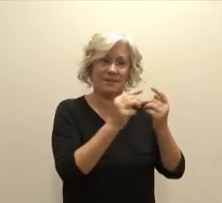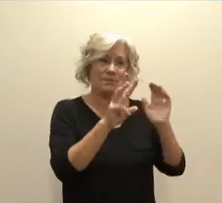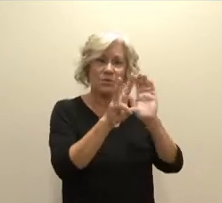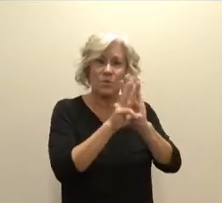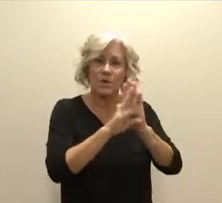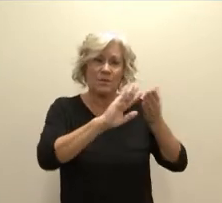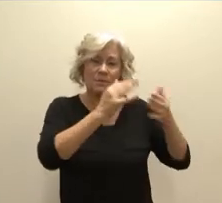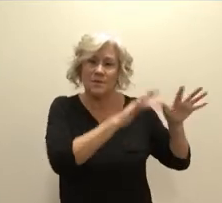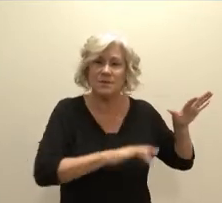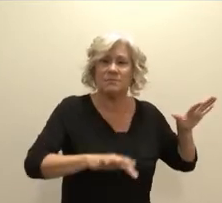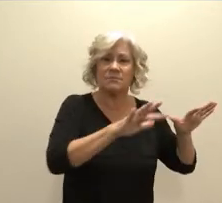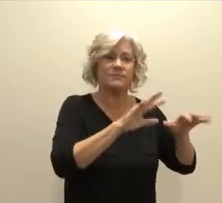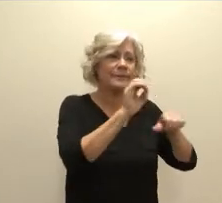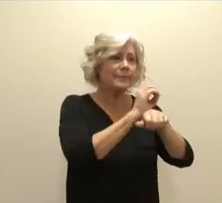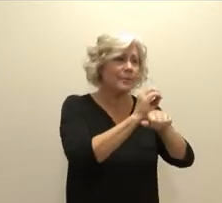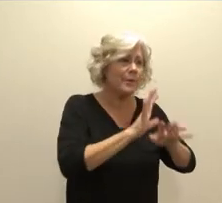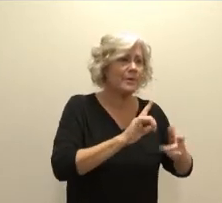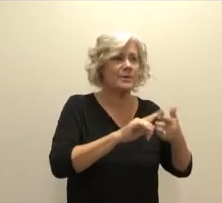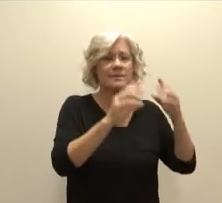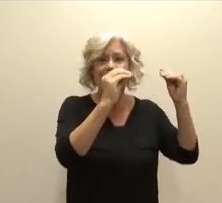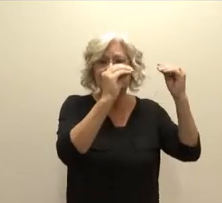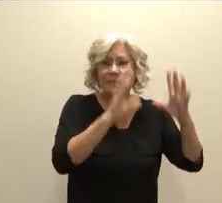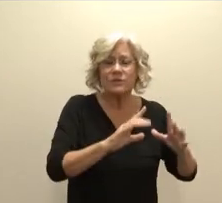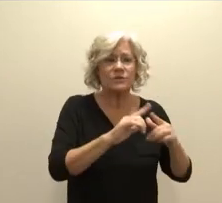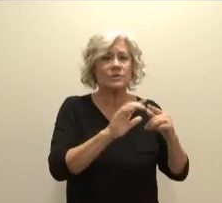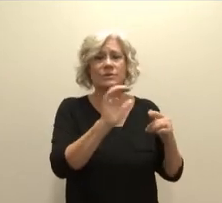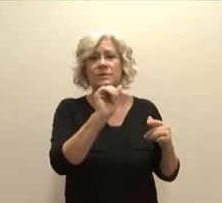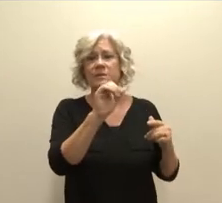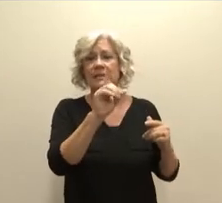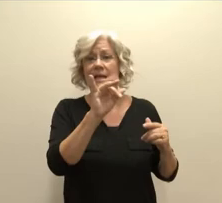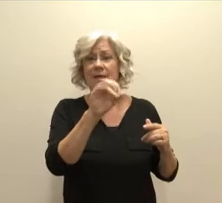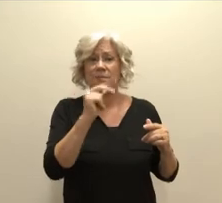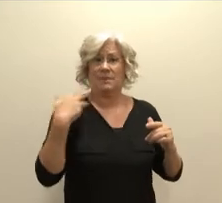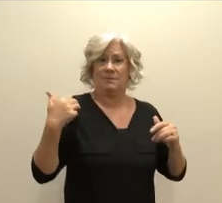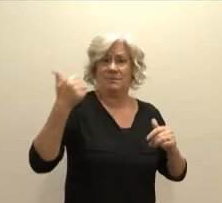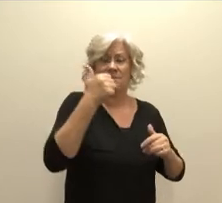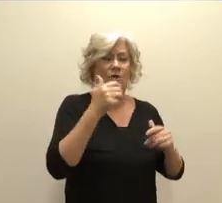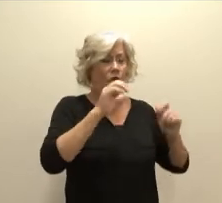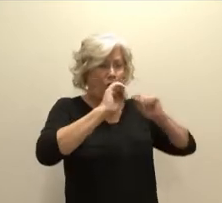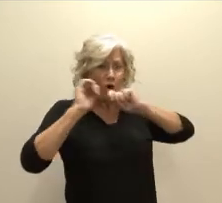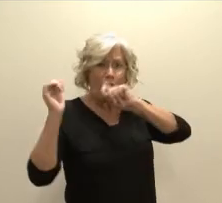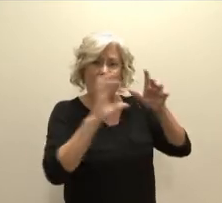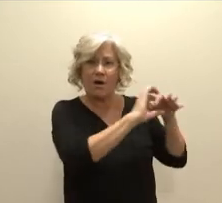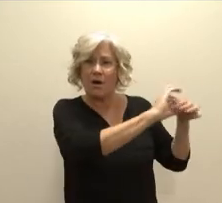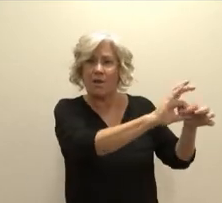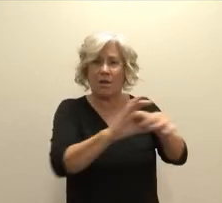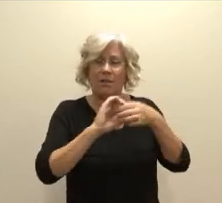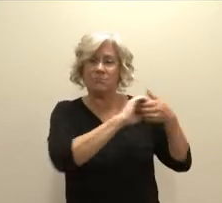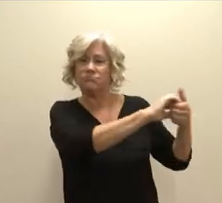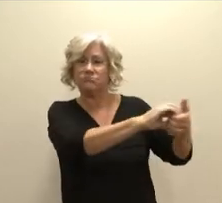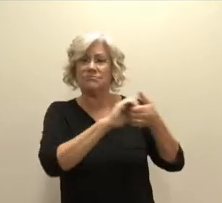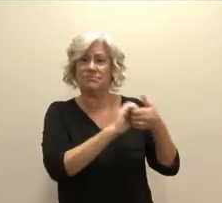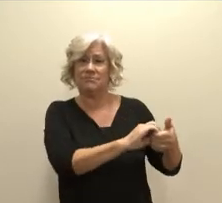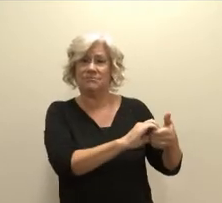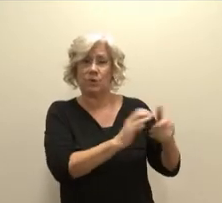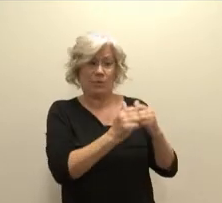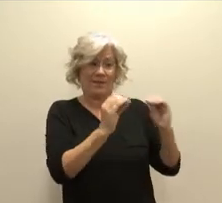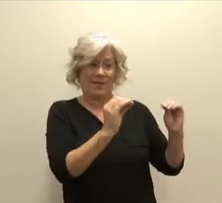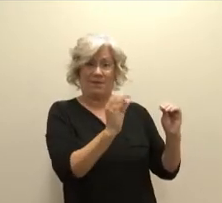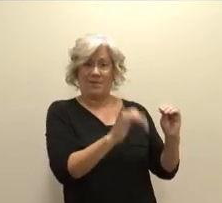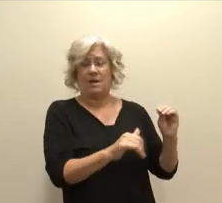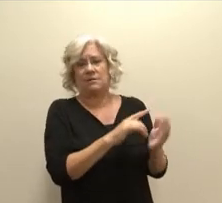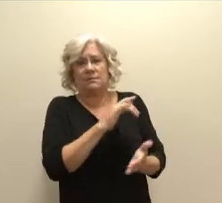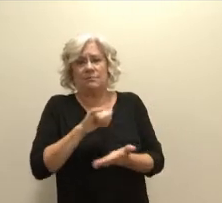the teachers, administrators, everyone has stepped up and really